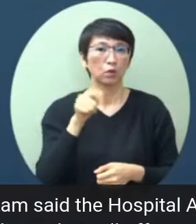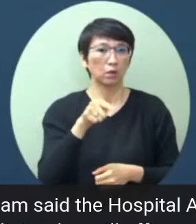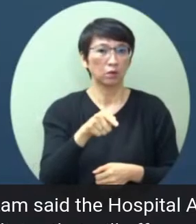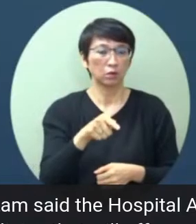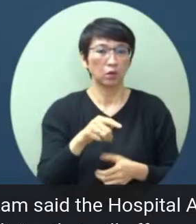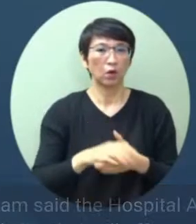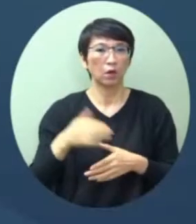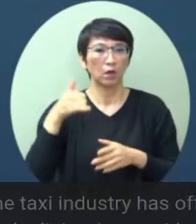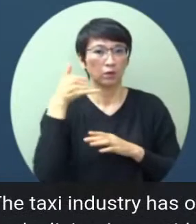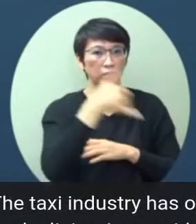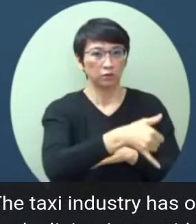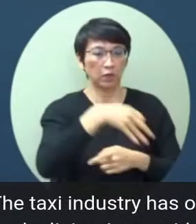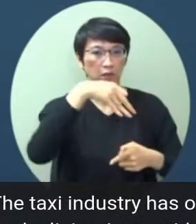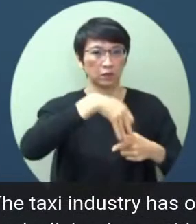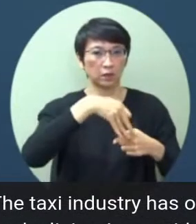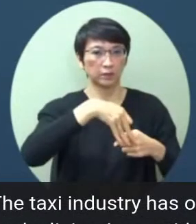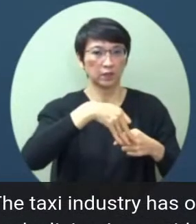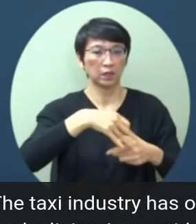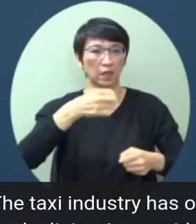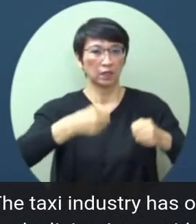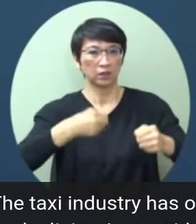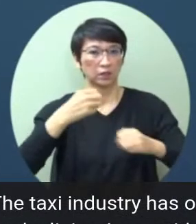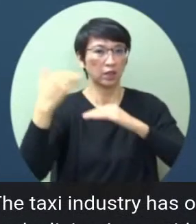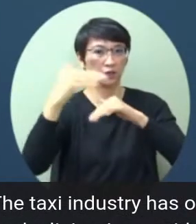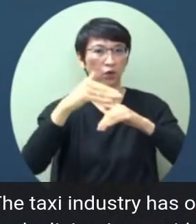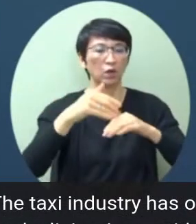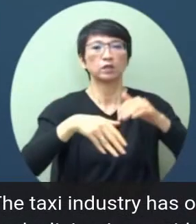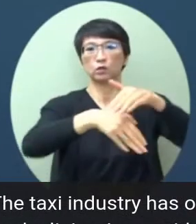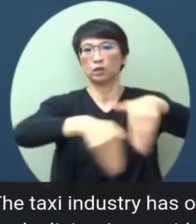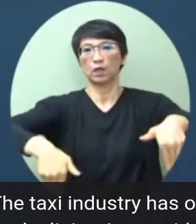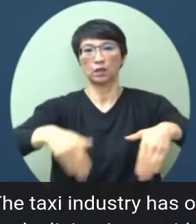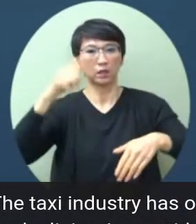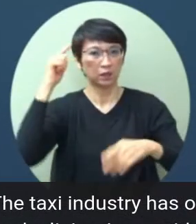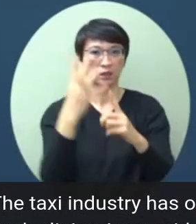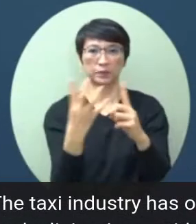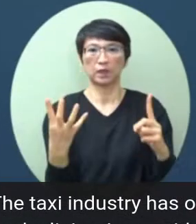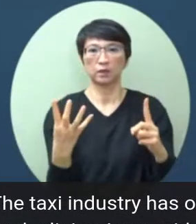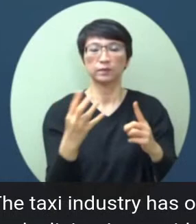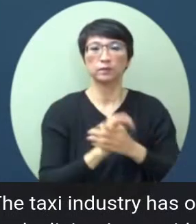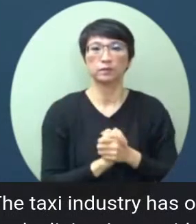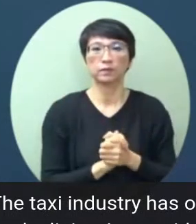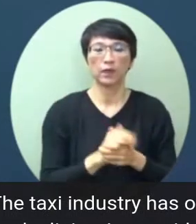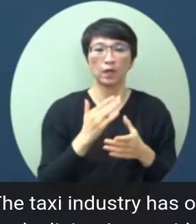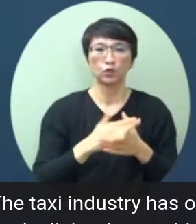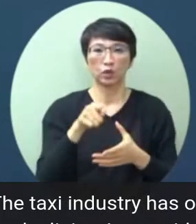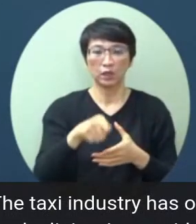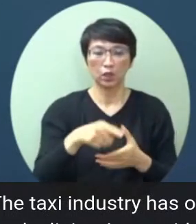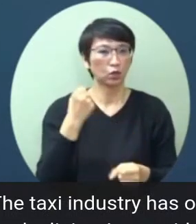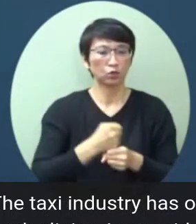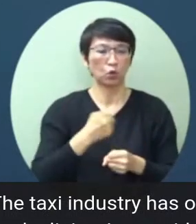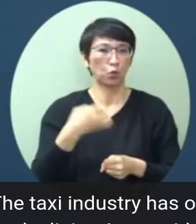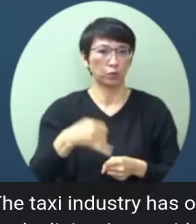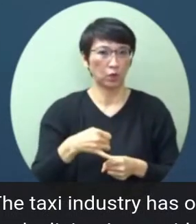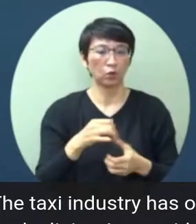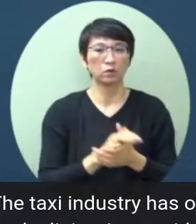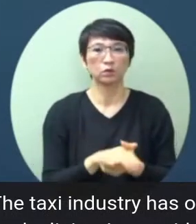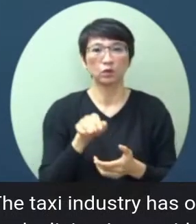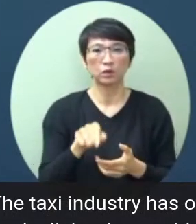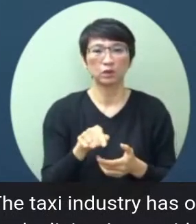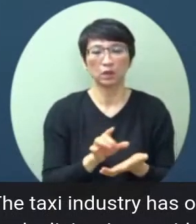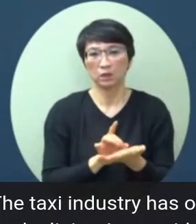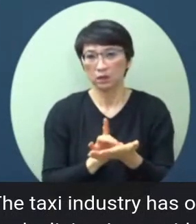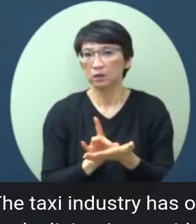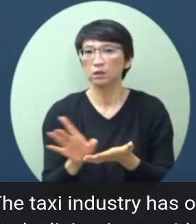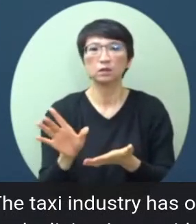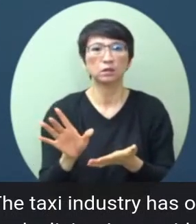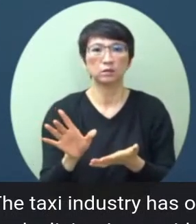arrangements, these truck drivers were not exempted. The entire batch of drivers would have